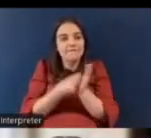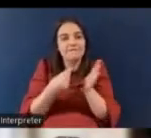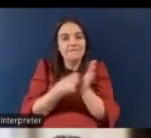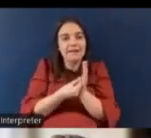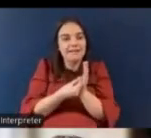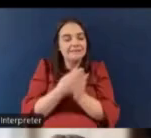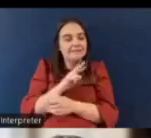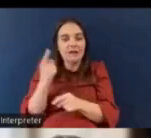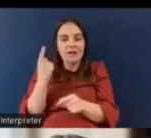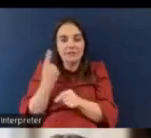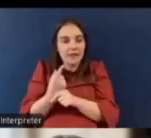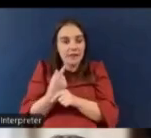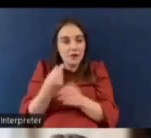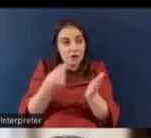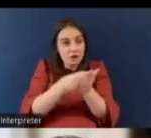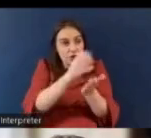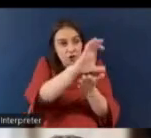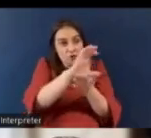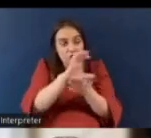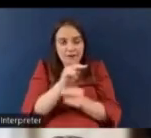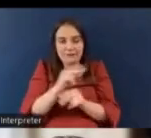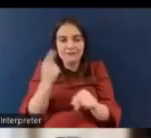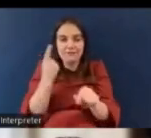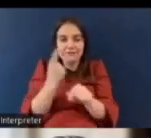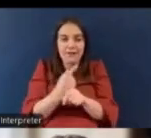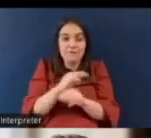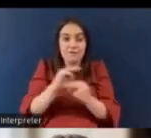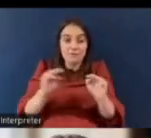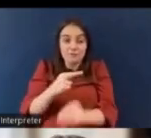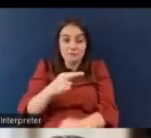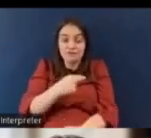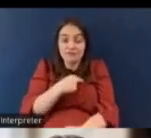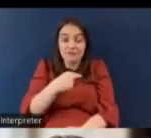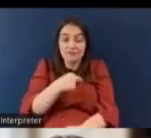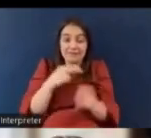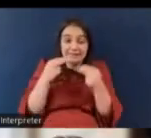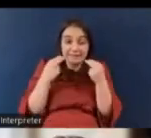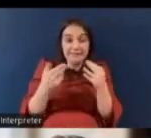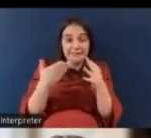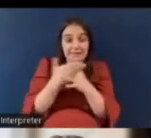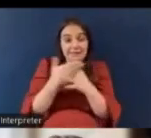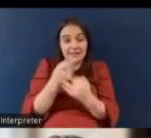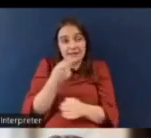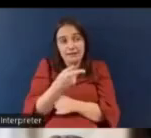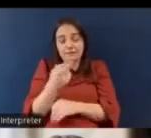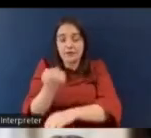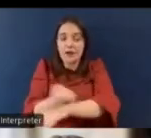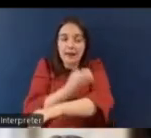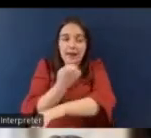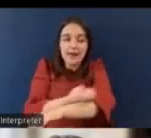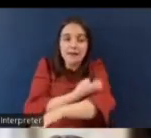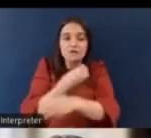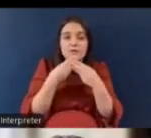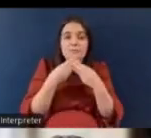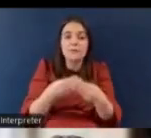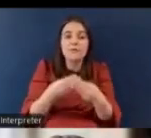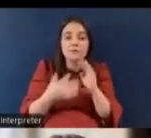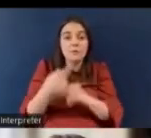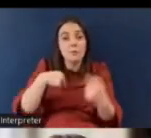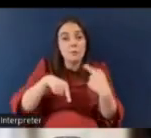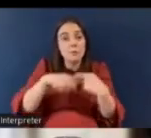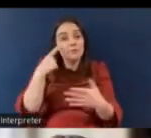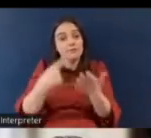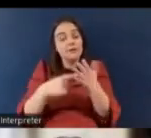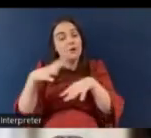not there. The grants are not there for the people that are really experiencing energy poverty. And we actually chose